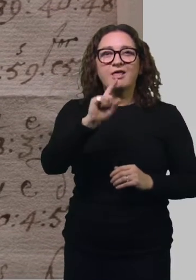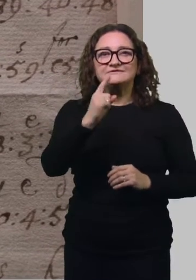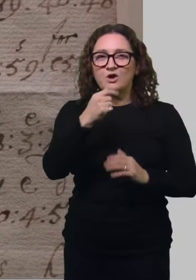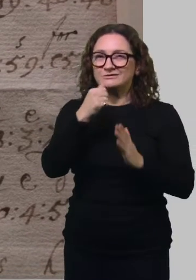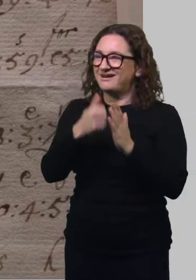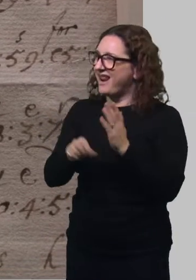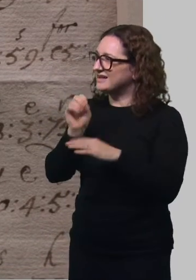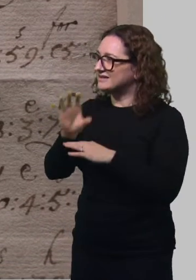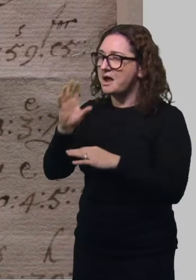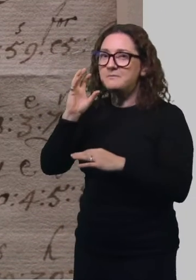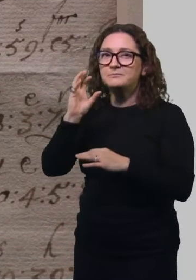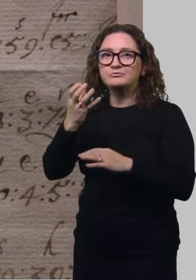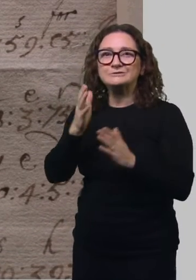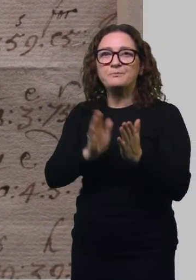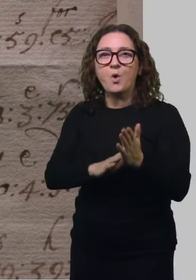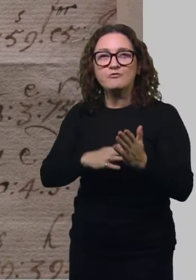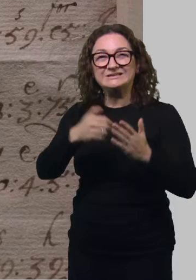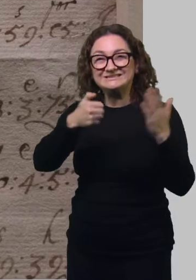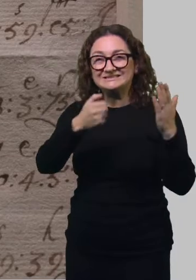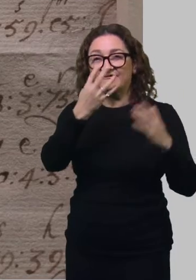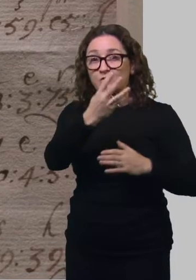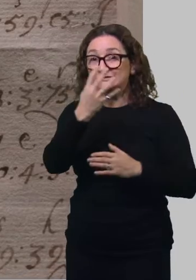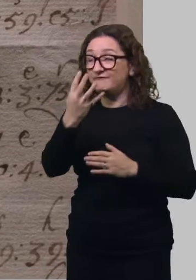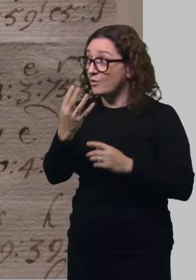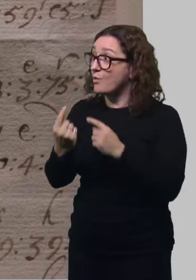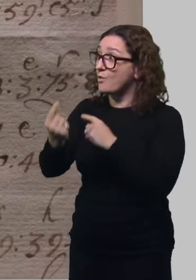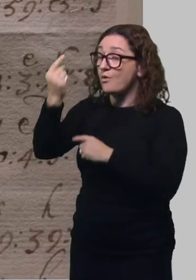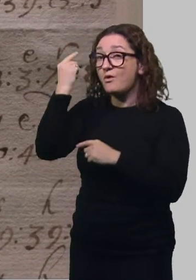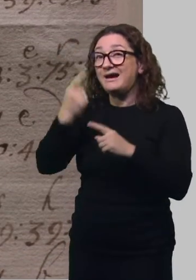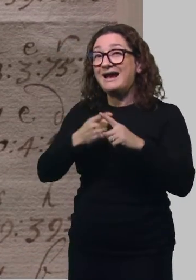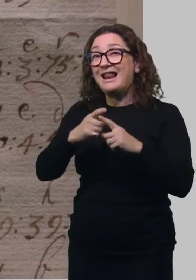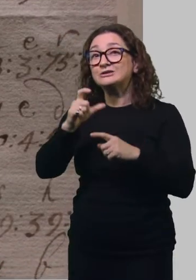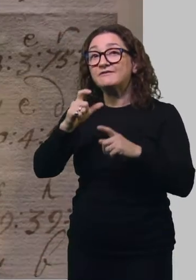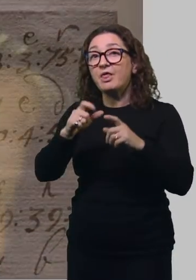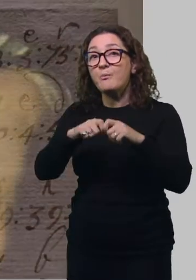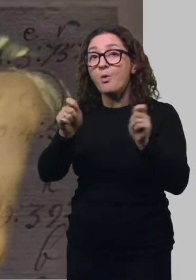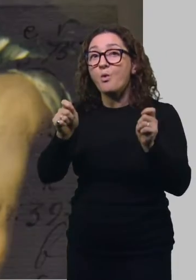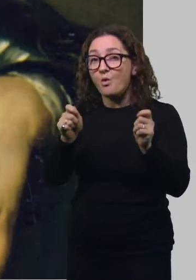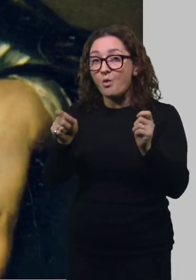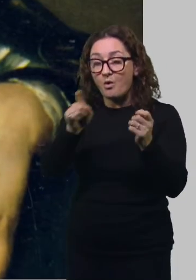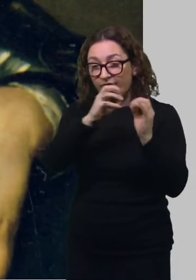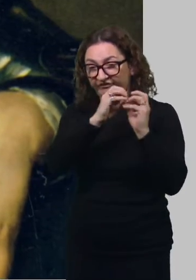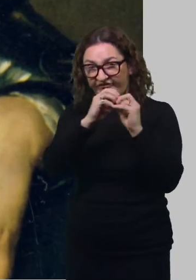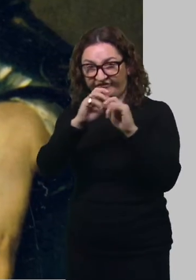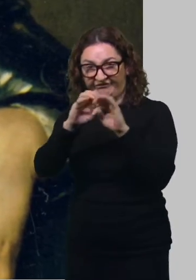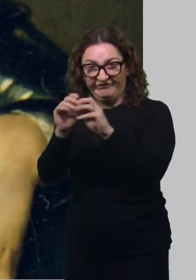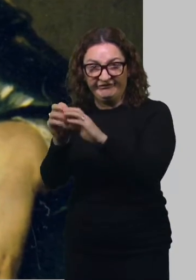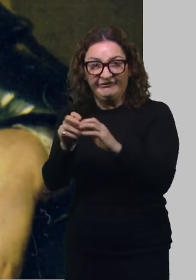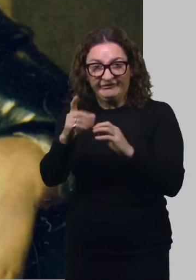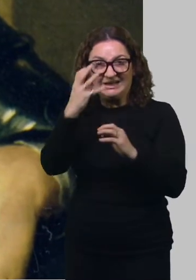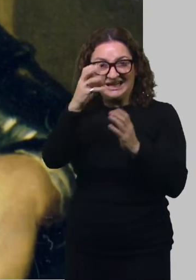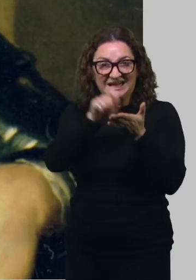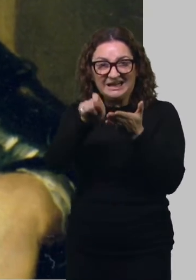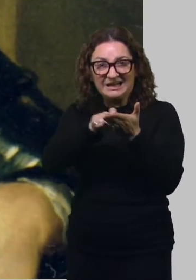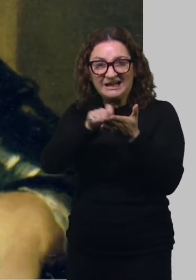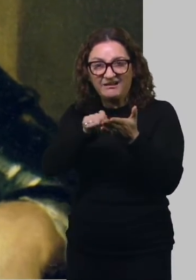War. It's mainly written in cipher and is in the King's handwriting, apart from the deciphered words, and is signed